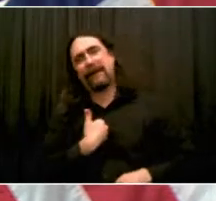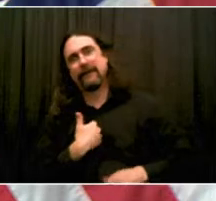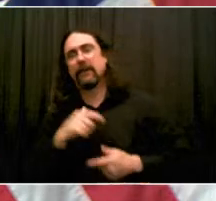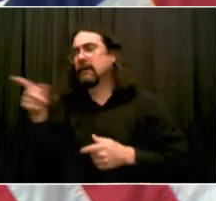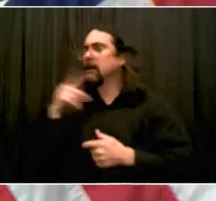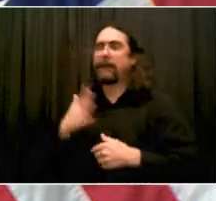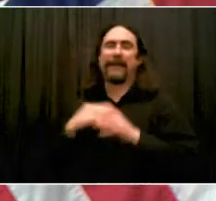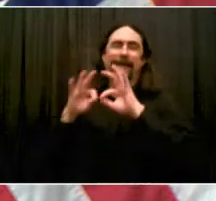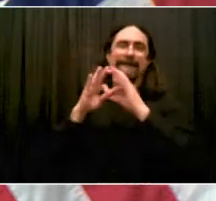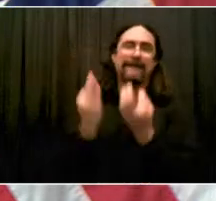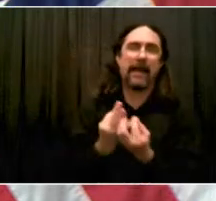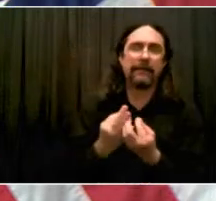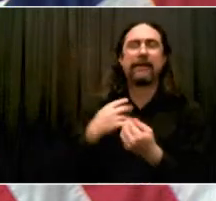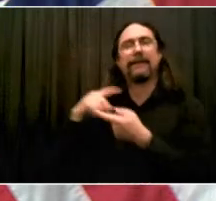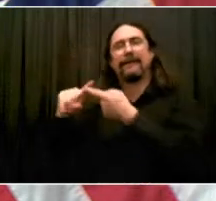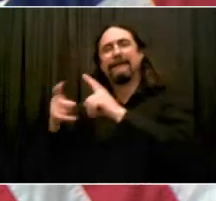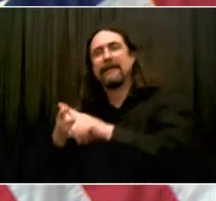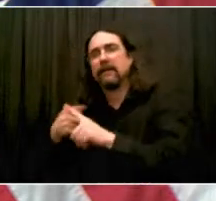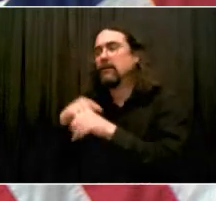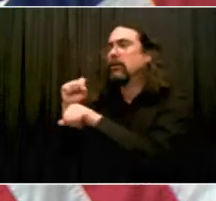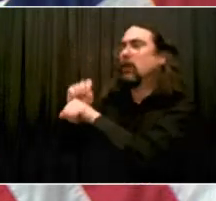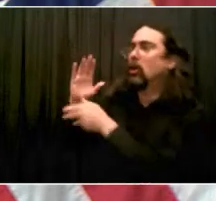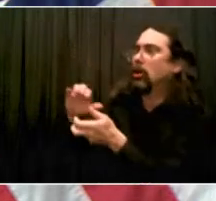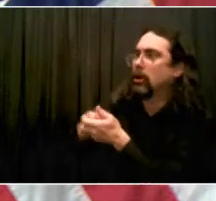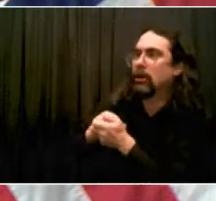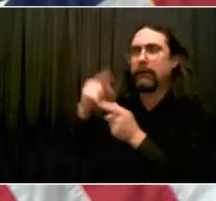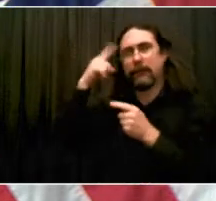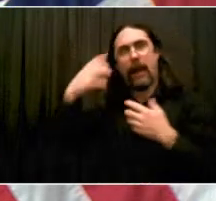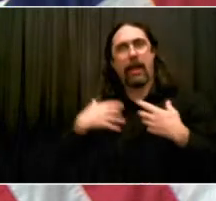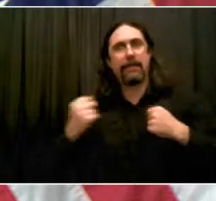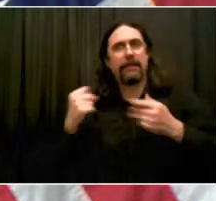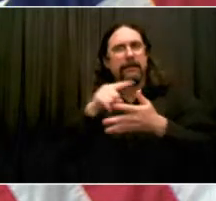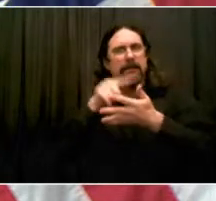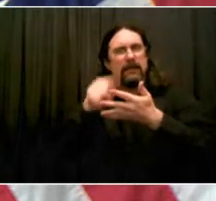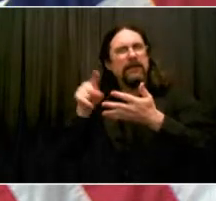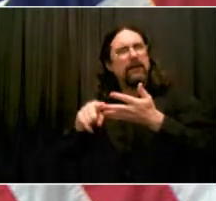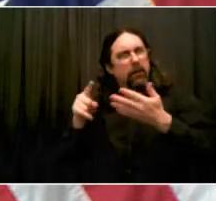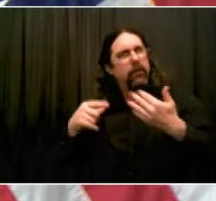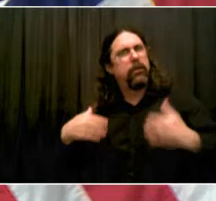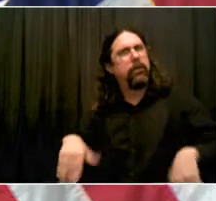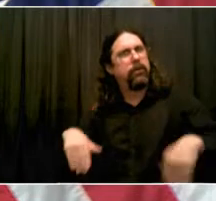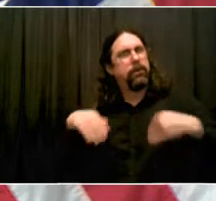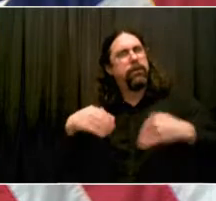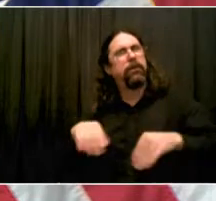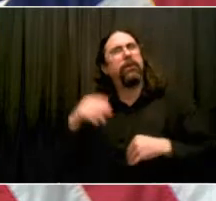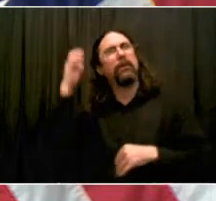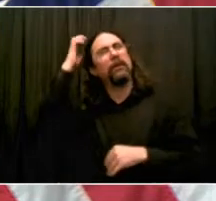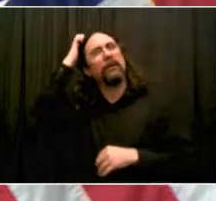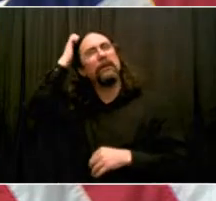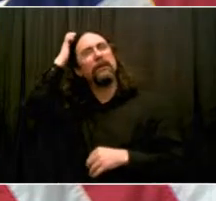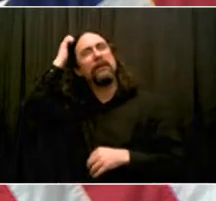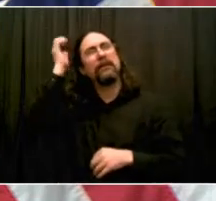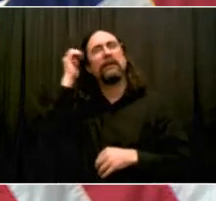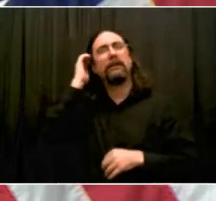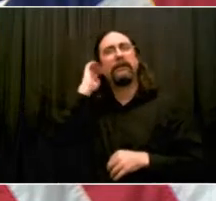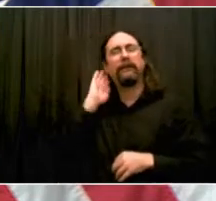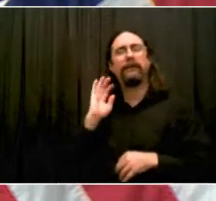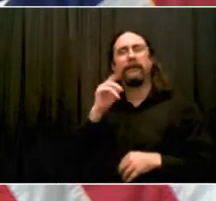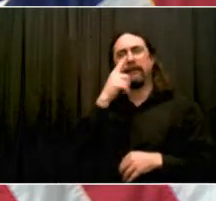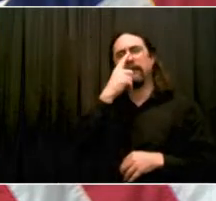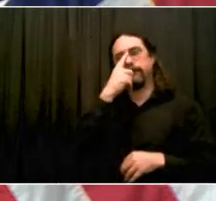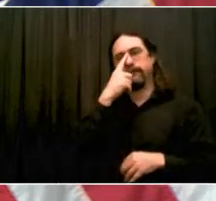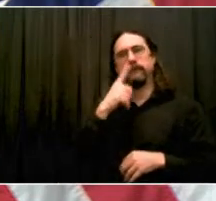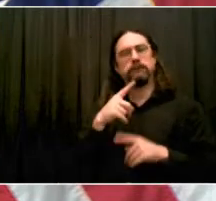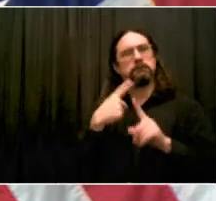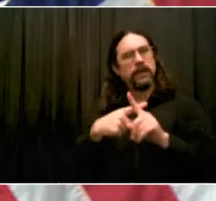know your friends or your family as well as you think you do. And people would laugh, and it helped get the point